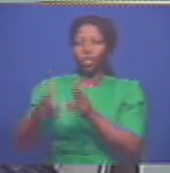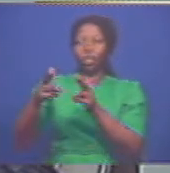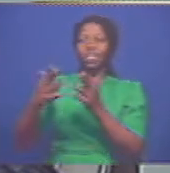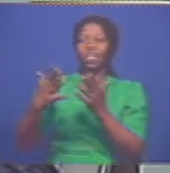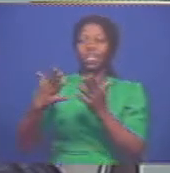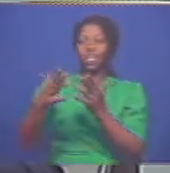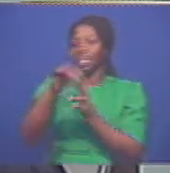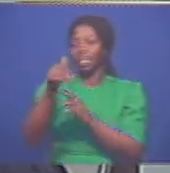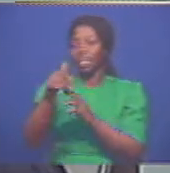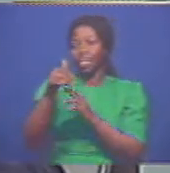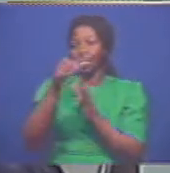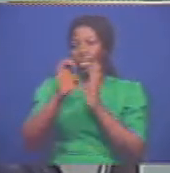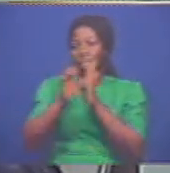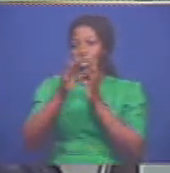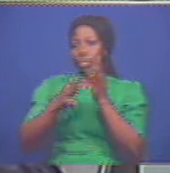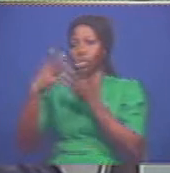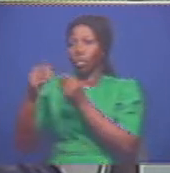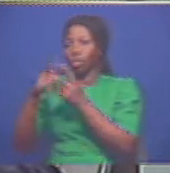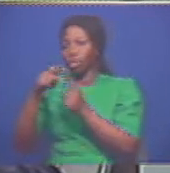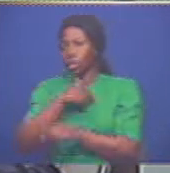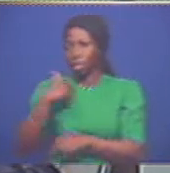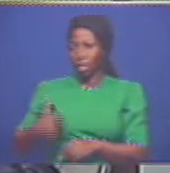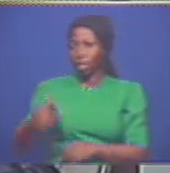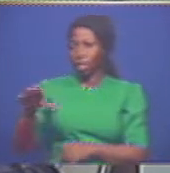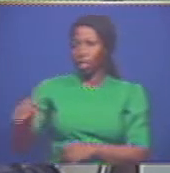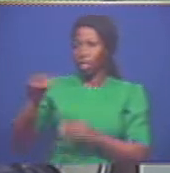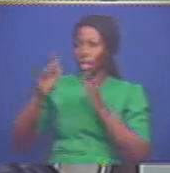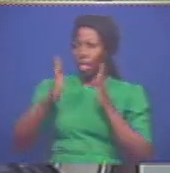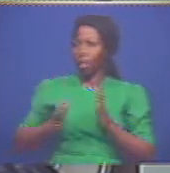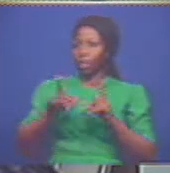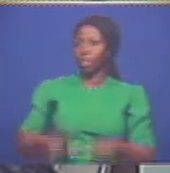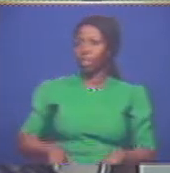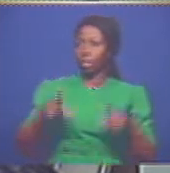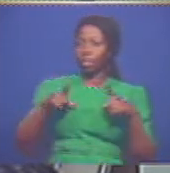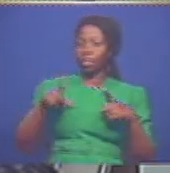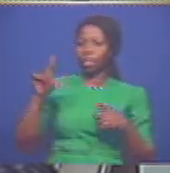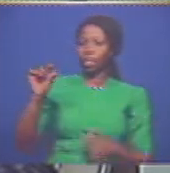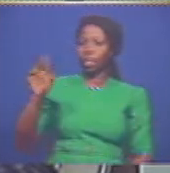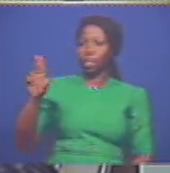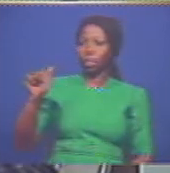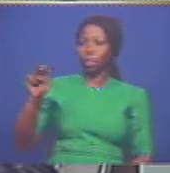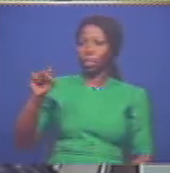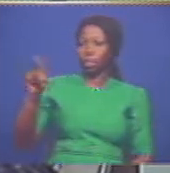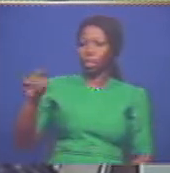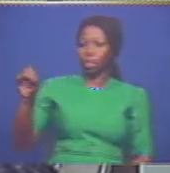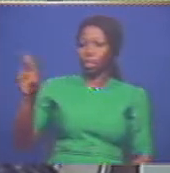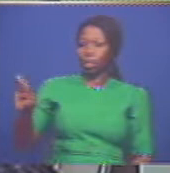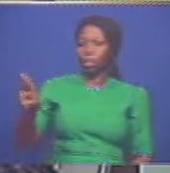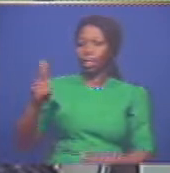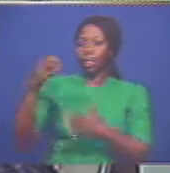China, you find someone is living in Guangzhou, and by the end of the